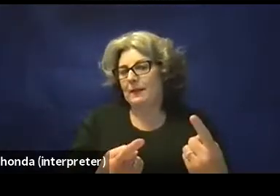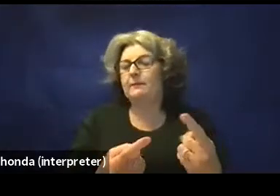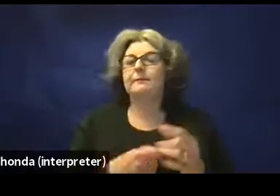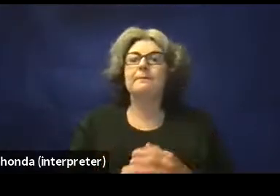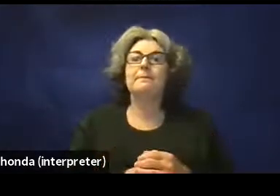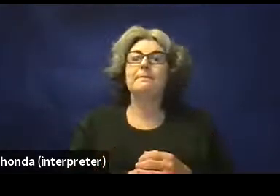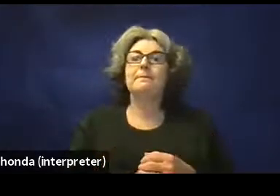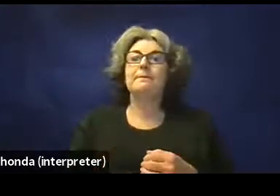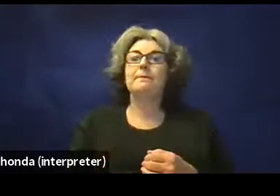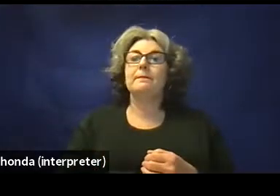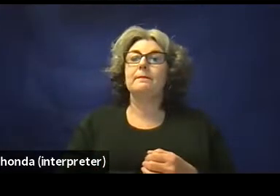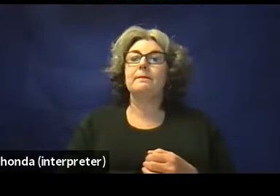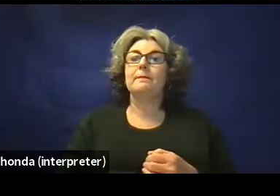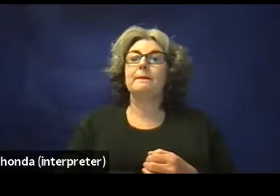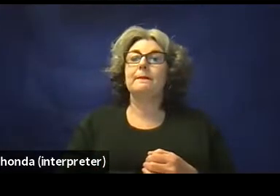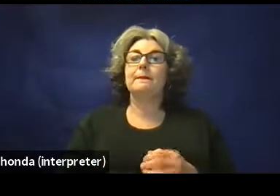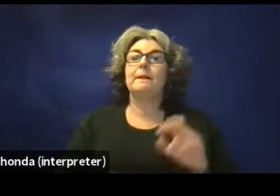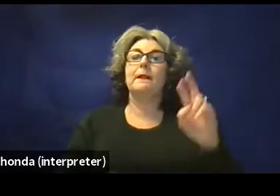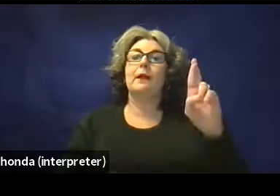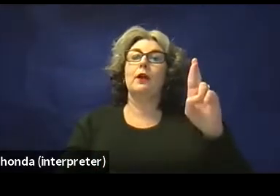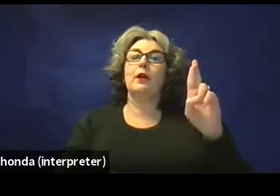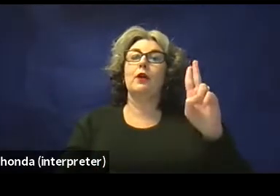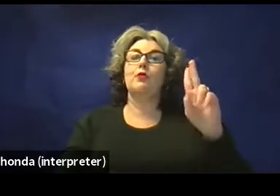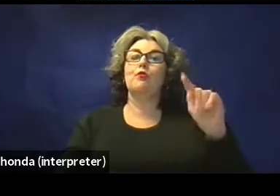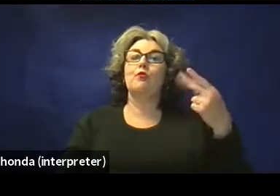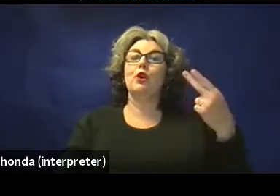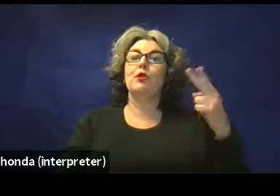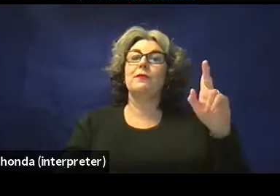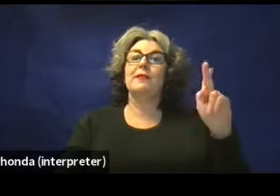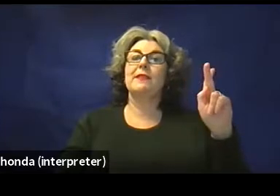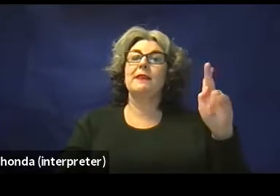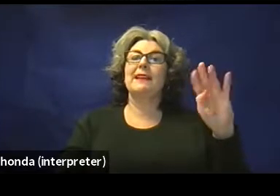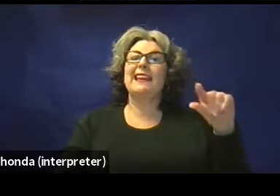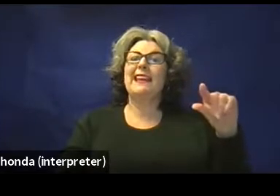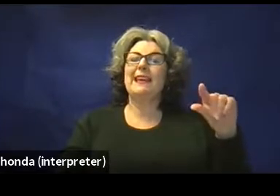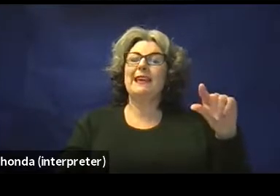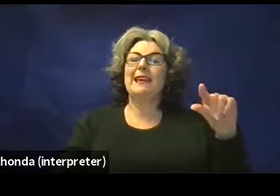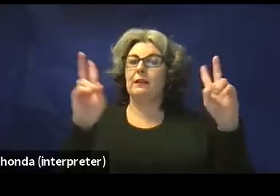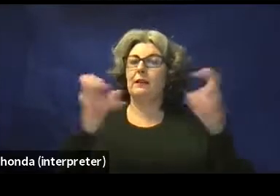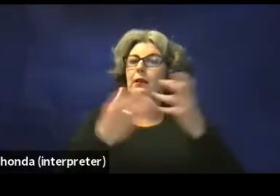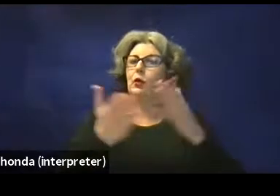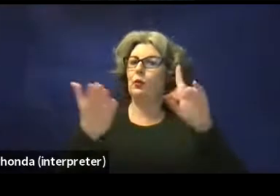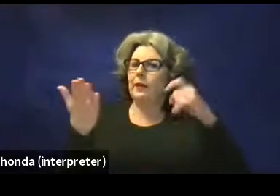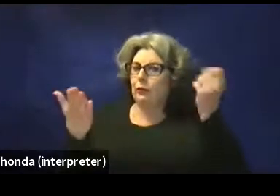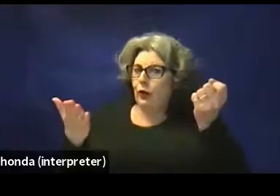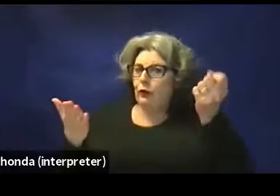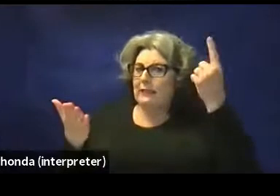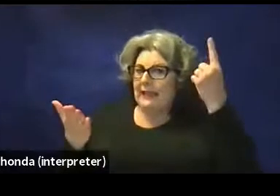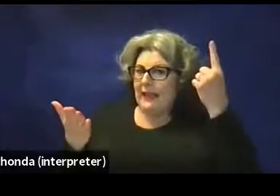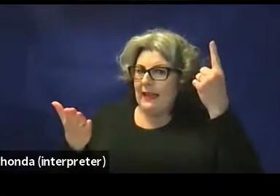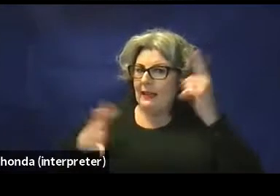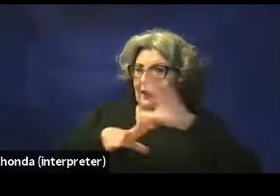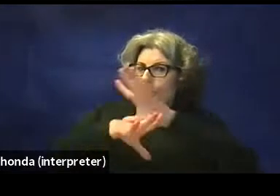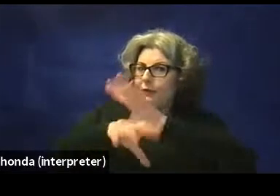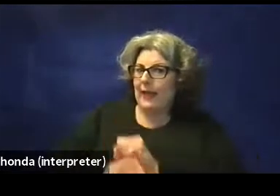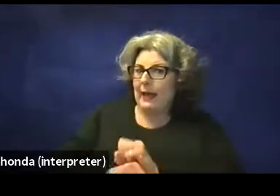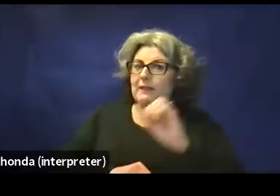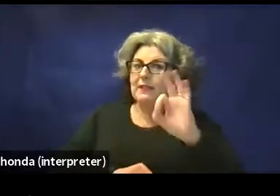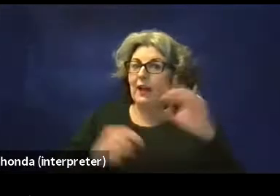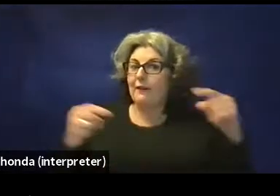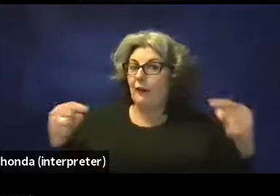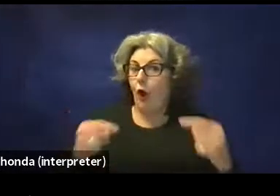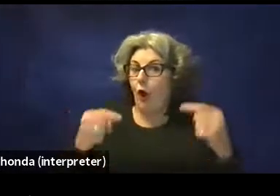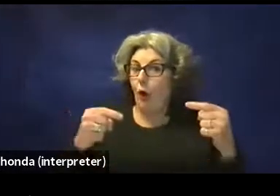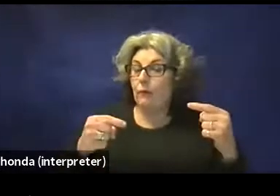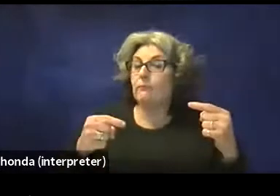so Ruth King, I believe, said that we need to actually understand what those habits of harm actually